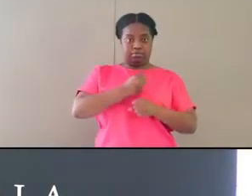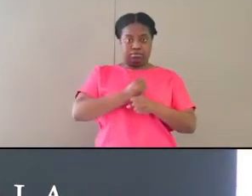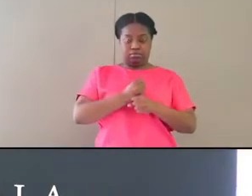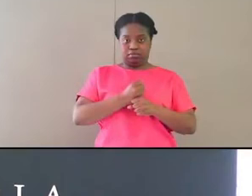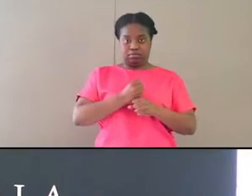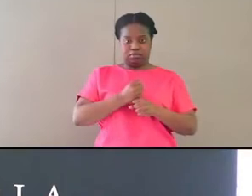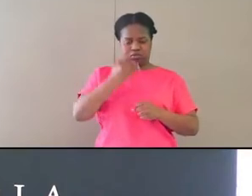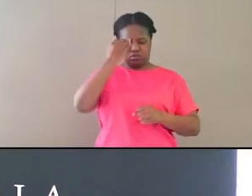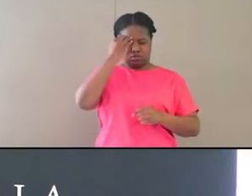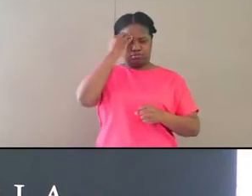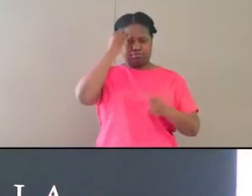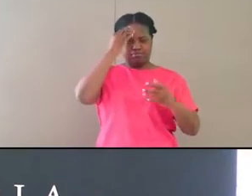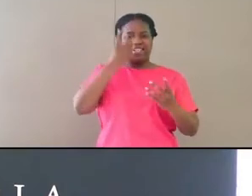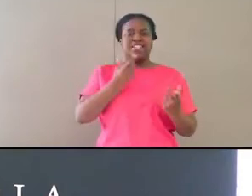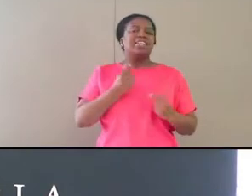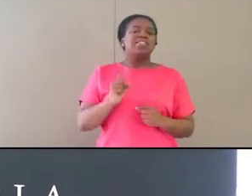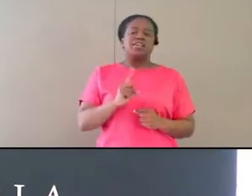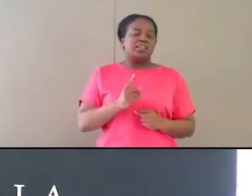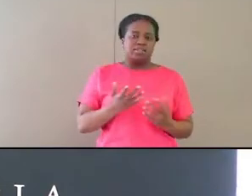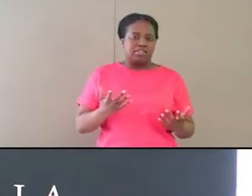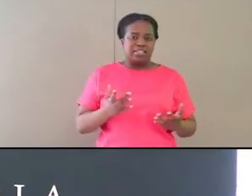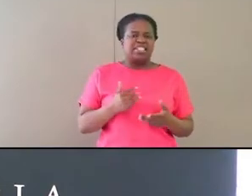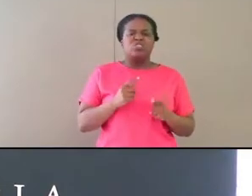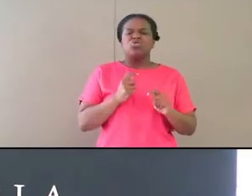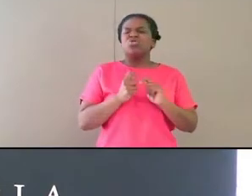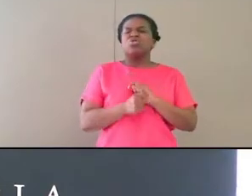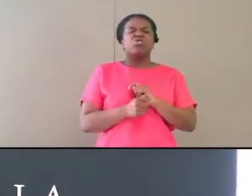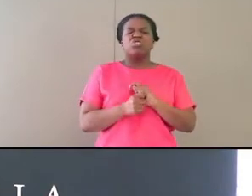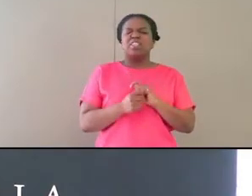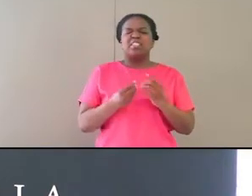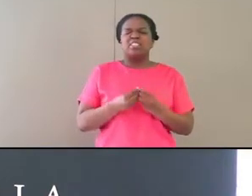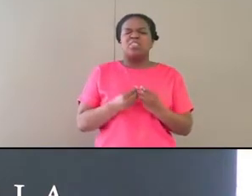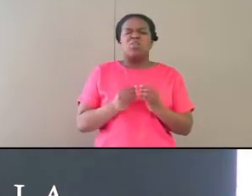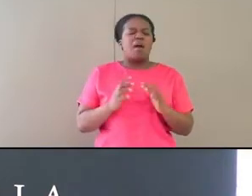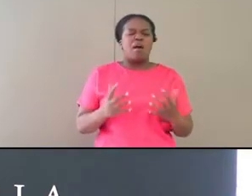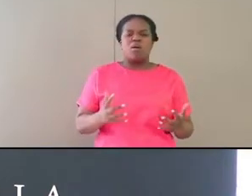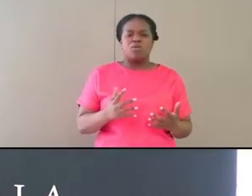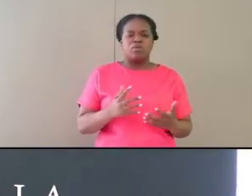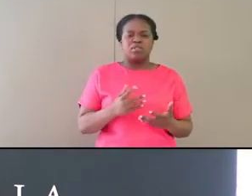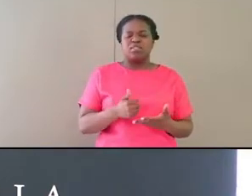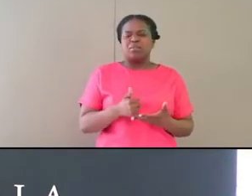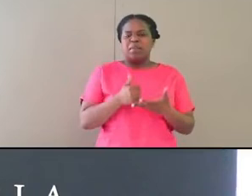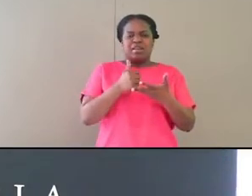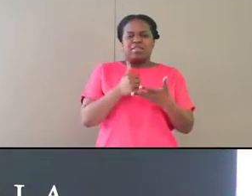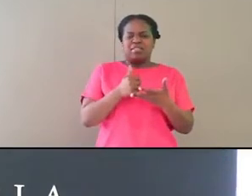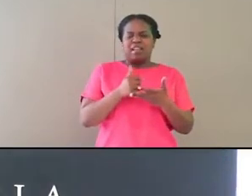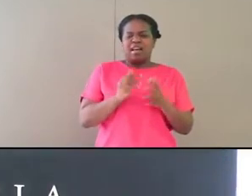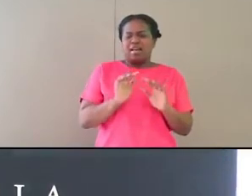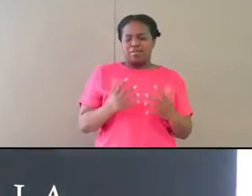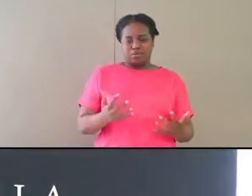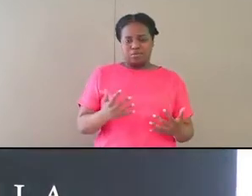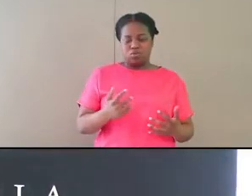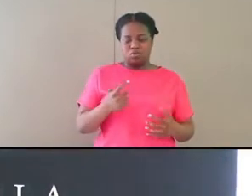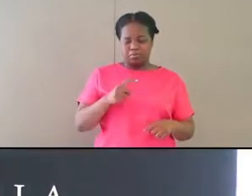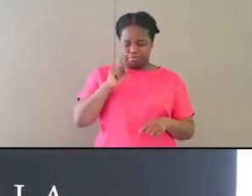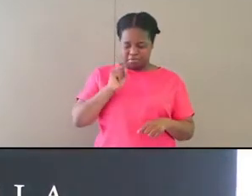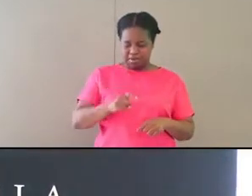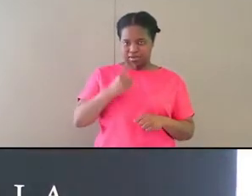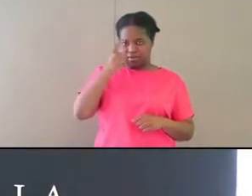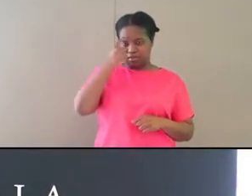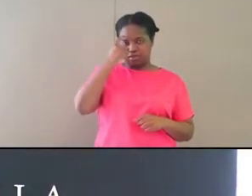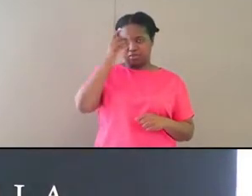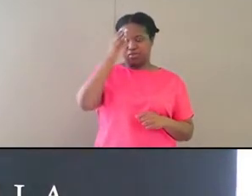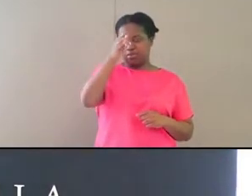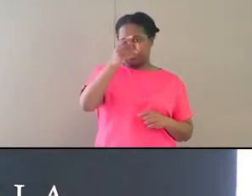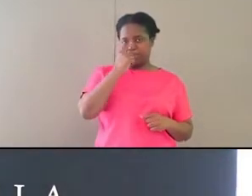this knowledge, this information? What did we do to create a better life for them in the future? So we have to be futuristic, we have to be innovative